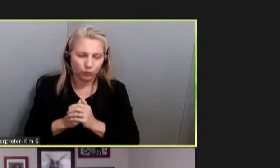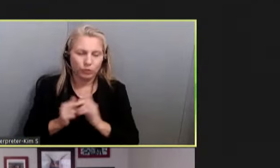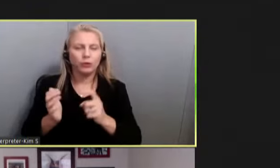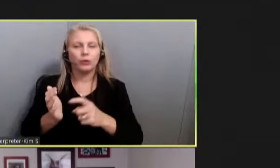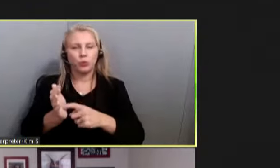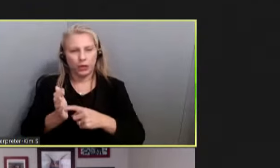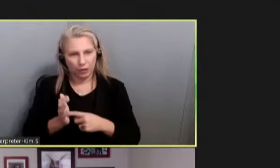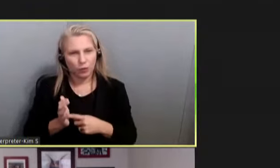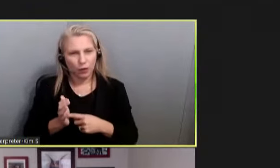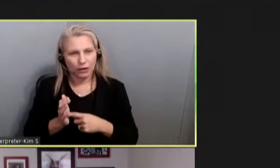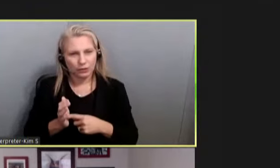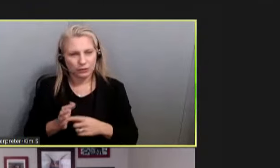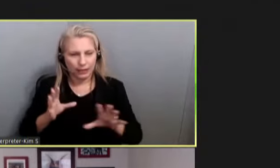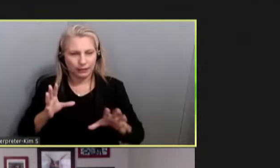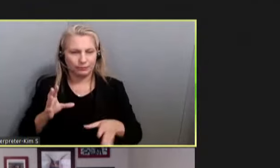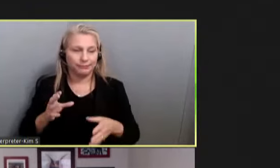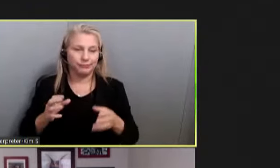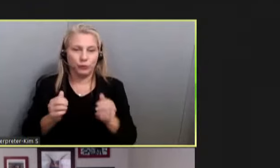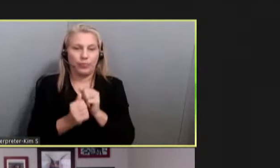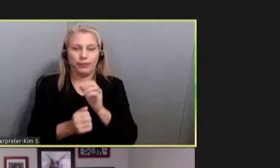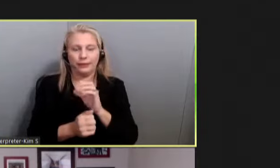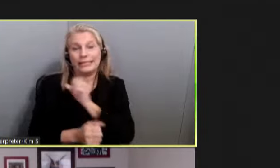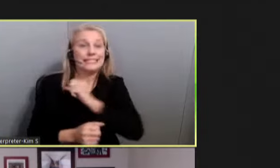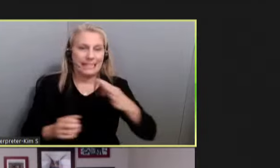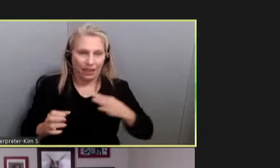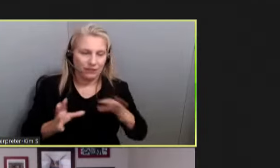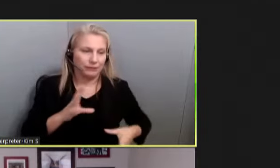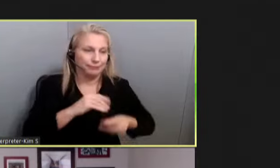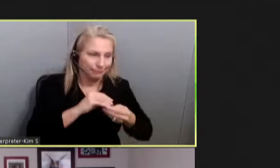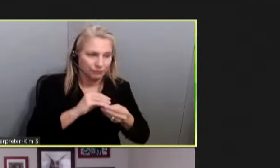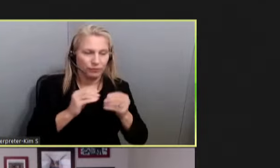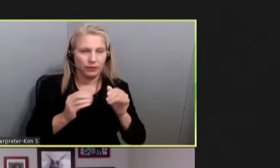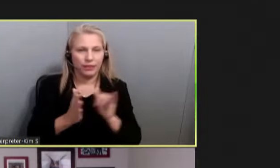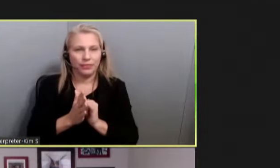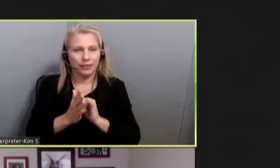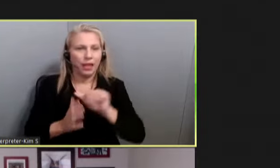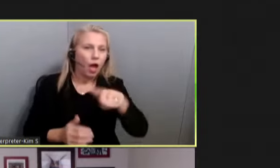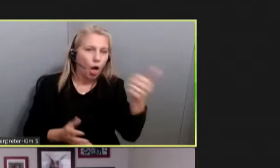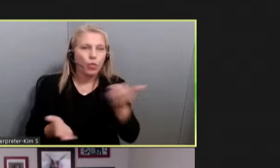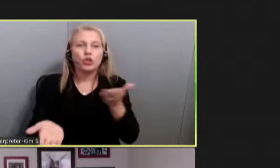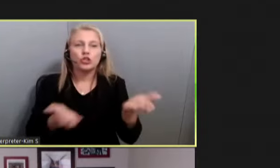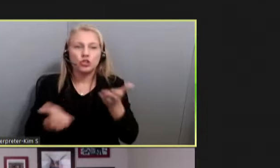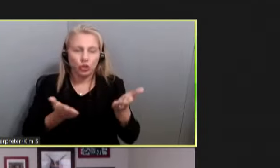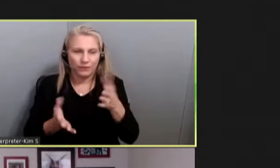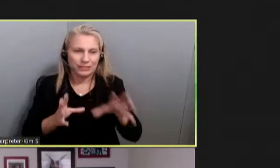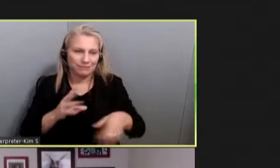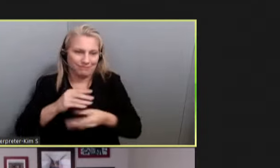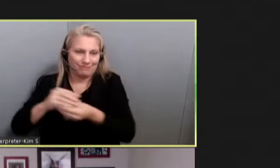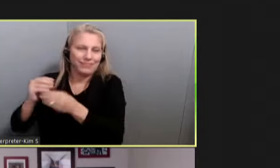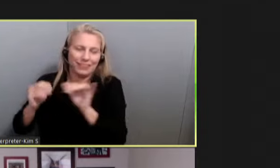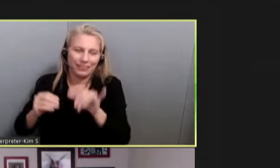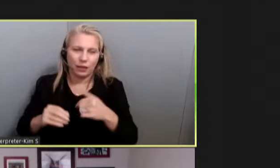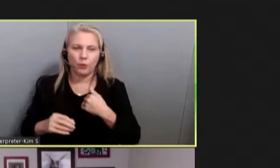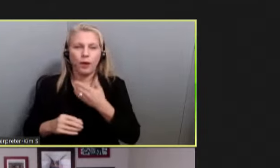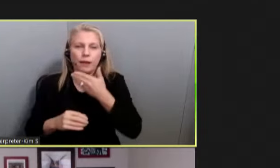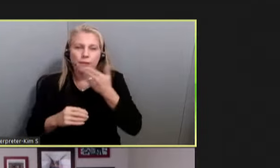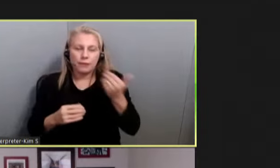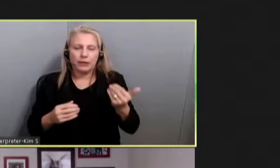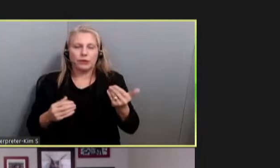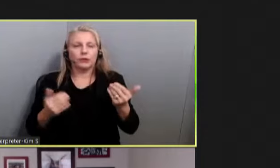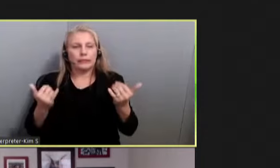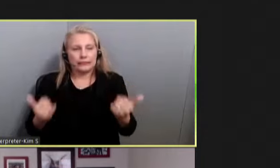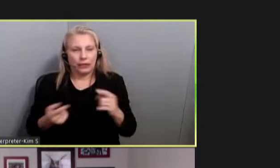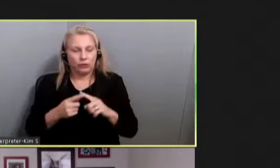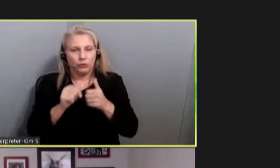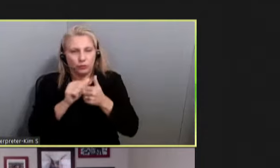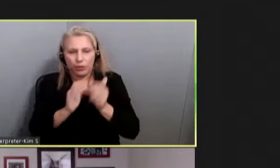requires, in addition to the clinical staffing, it would require all of those wraparound services. Right now, we feel that we're better suited to pursue